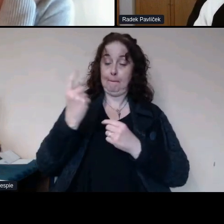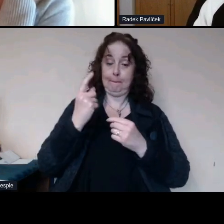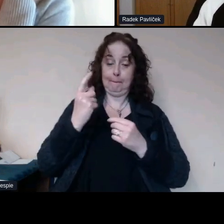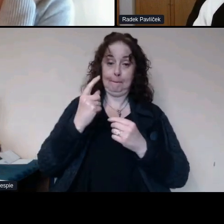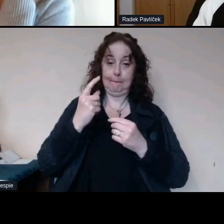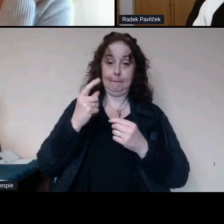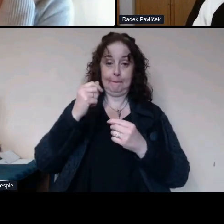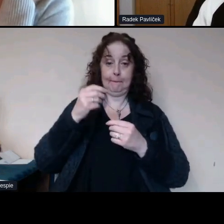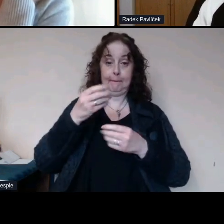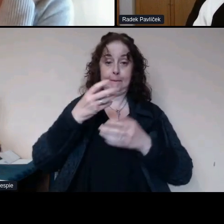these credits.